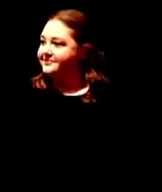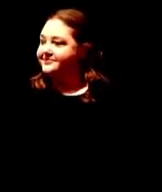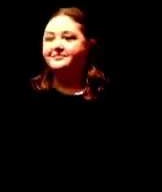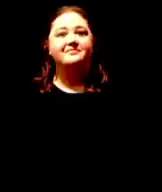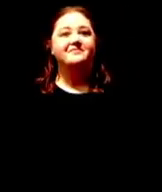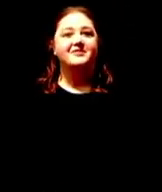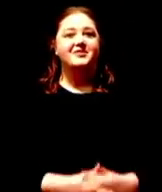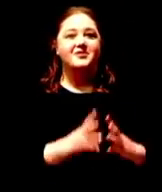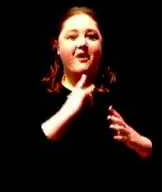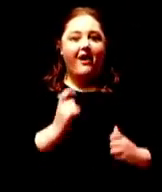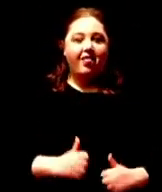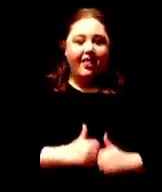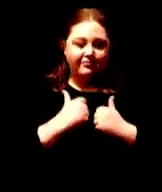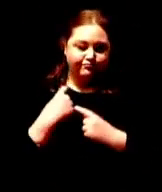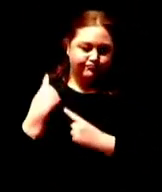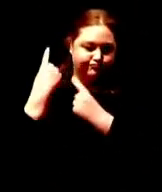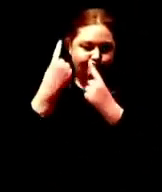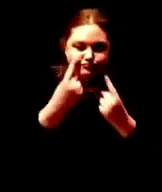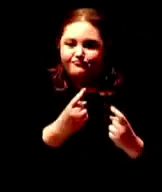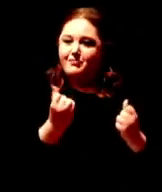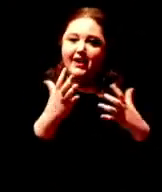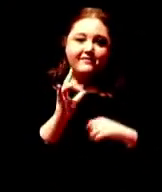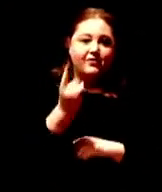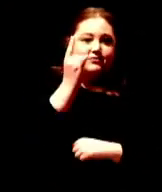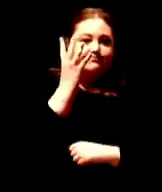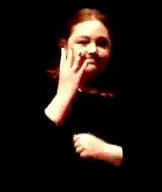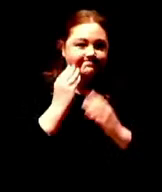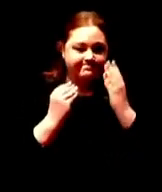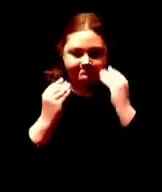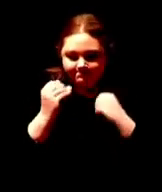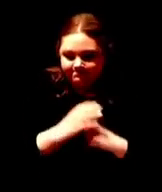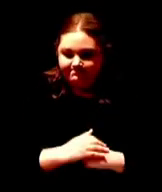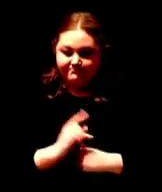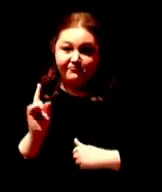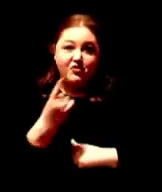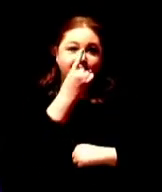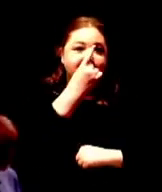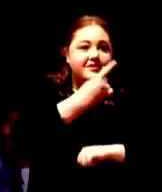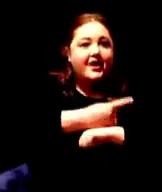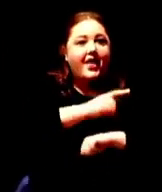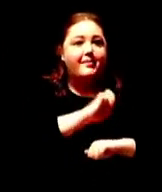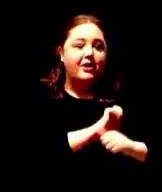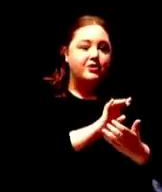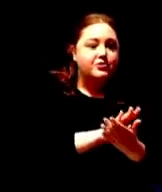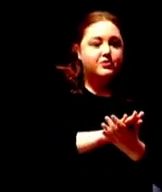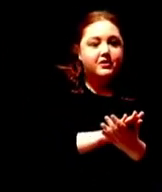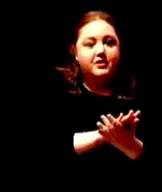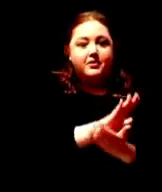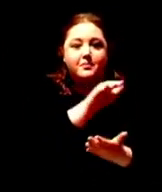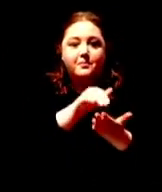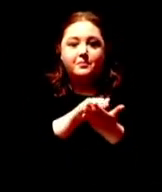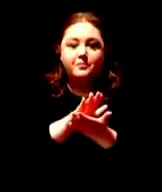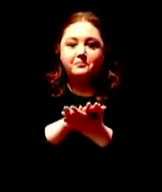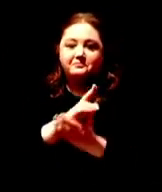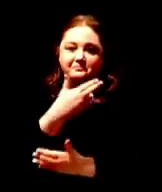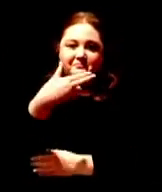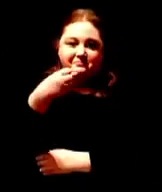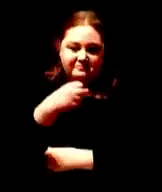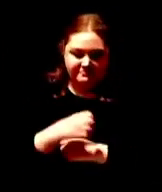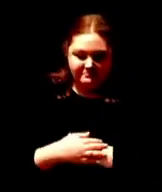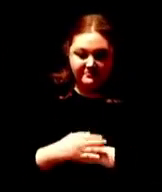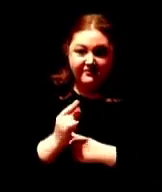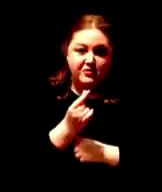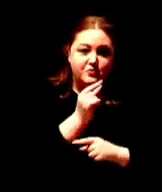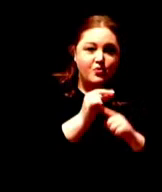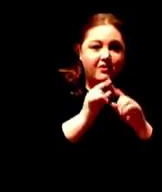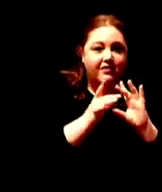Throughout our life, we've had many firsts. First days of elementary, middle, and high school. Our first